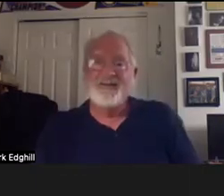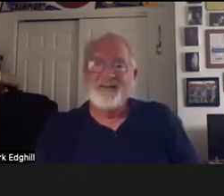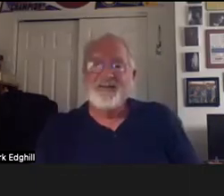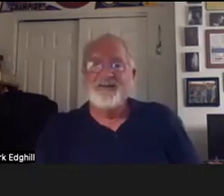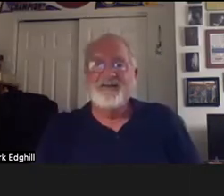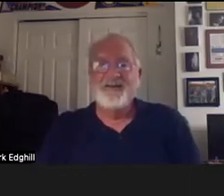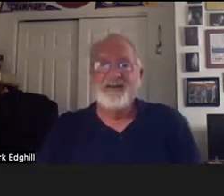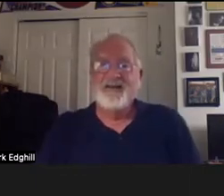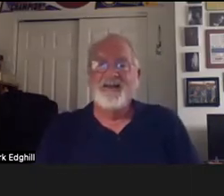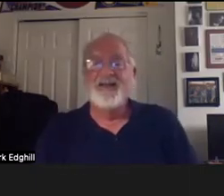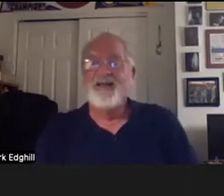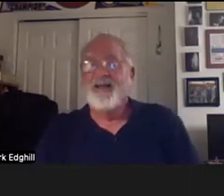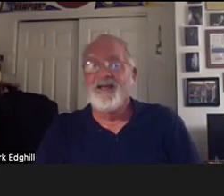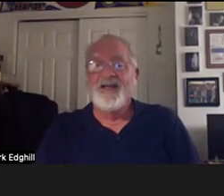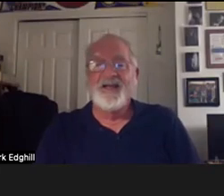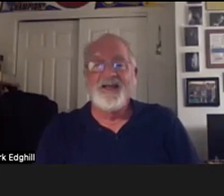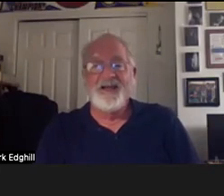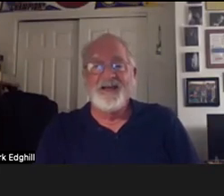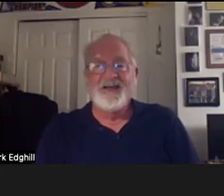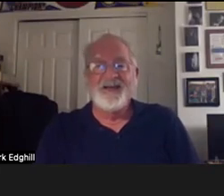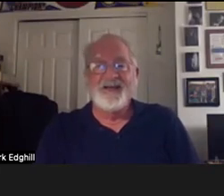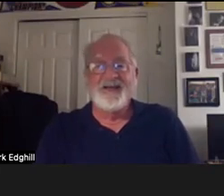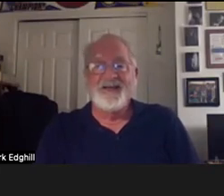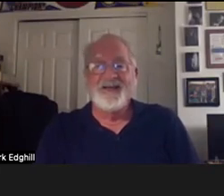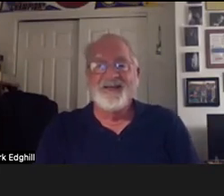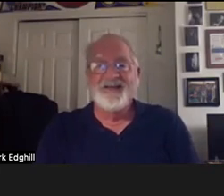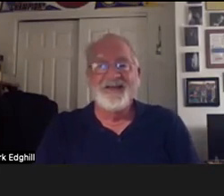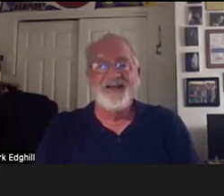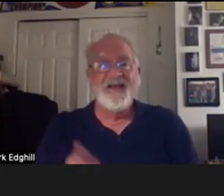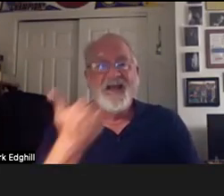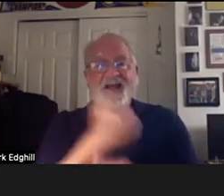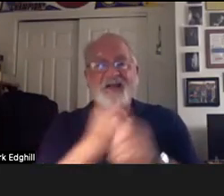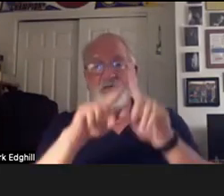art and things to see at the Contemporary Art Museum.